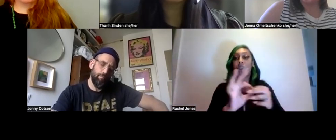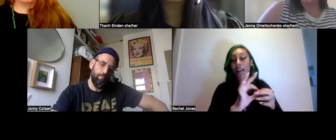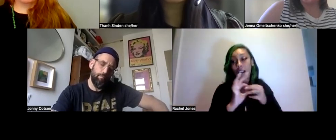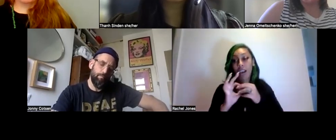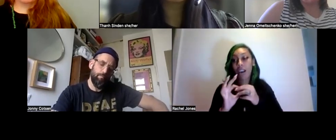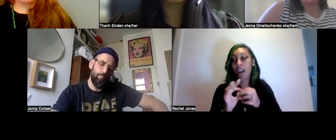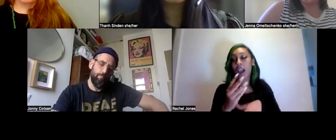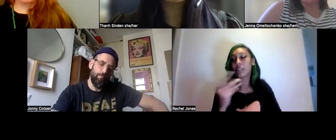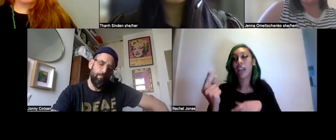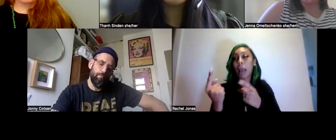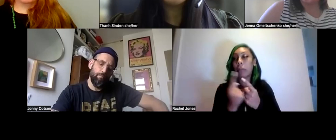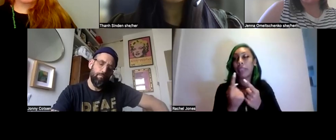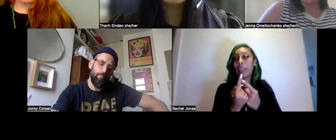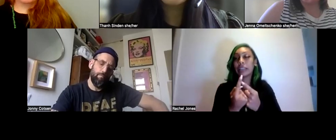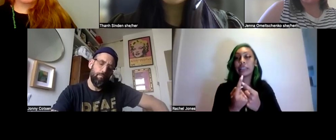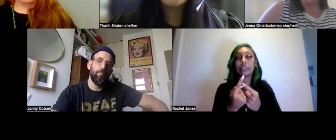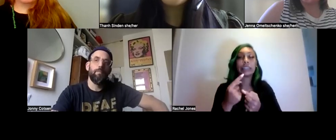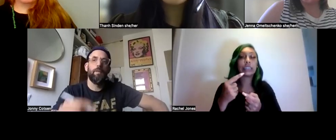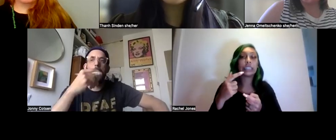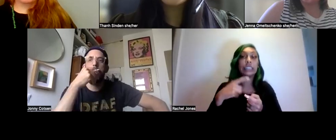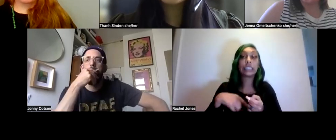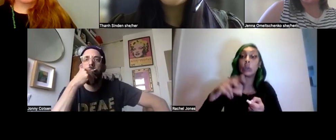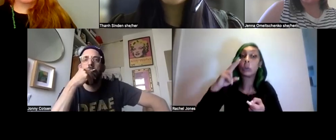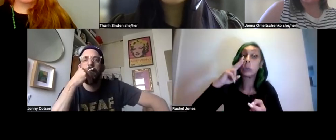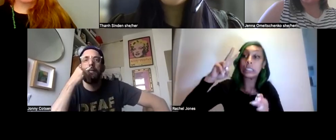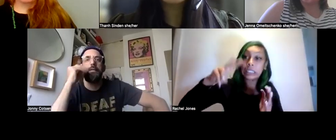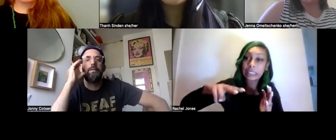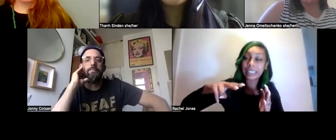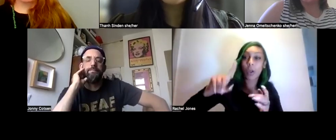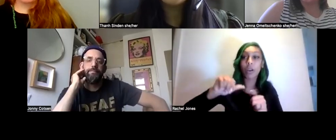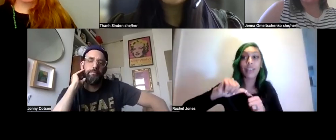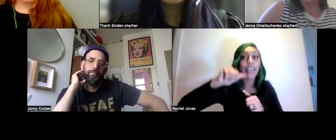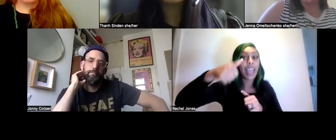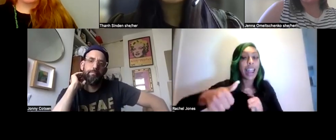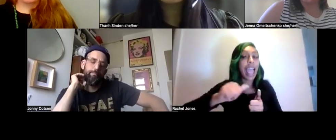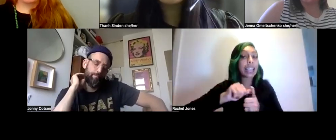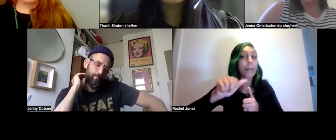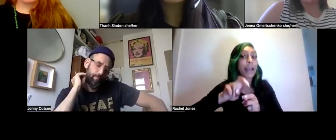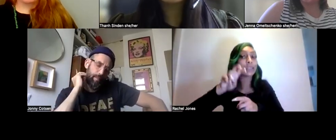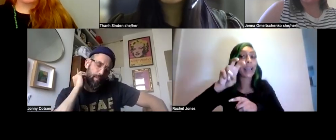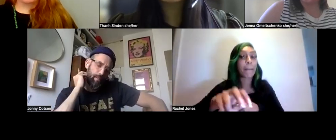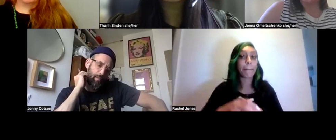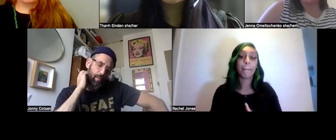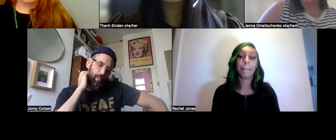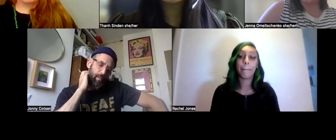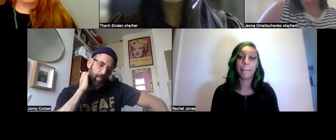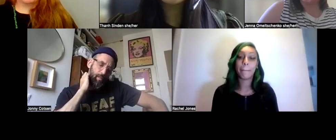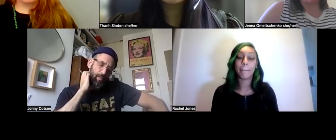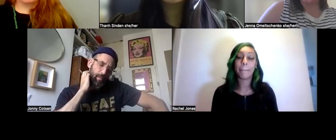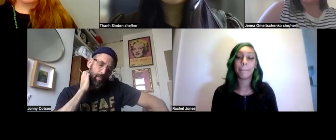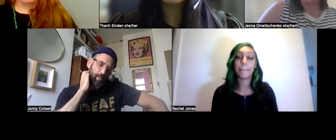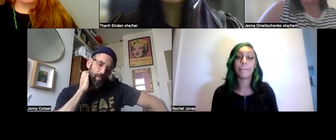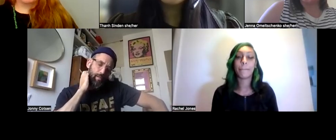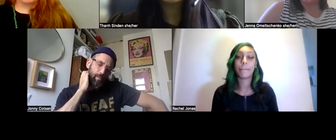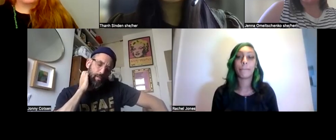things are going to need to see how they land and what's the next best step to take, especially when you're instigating change and doing